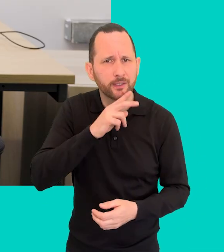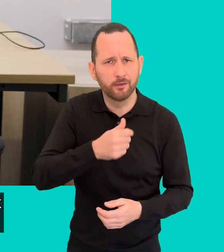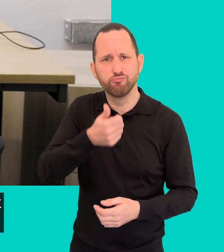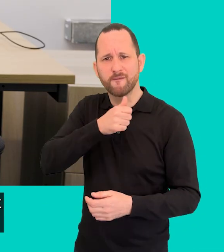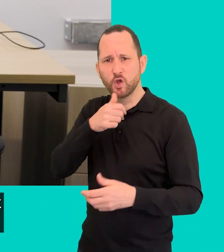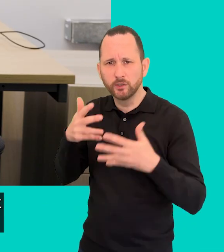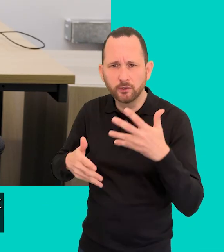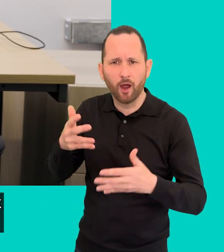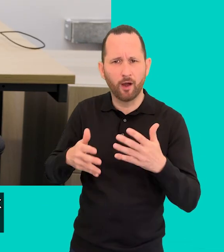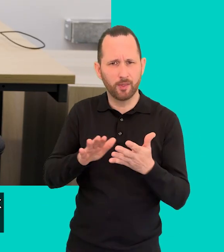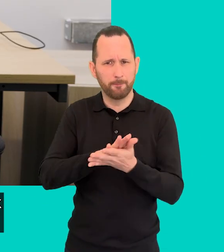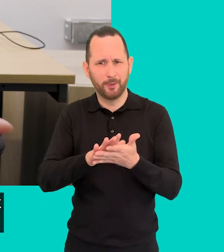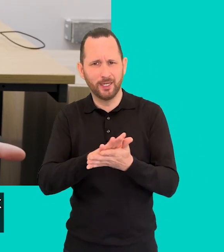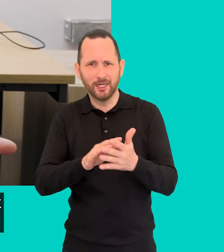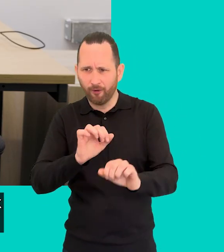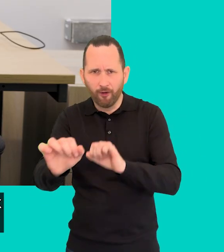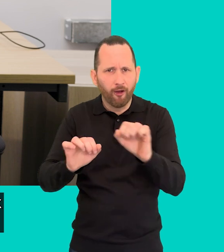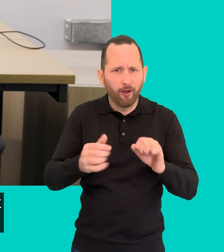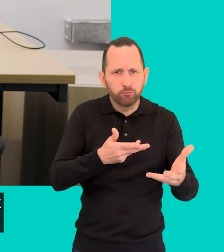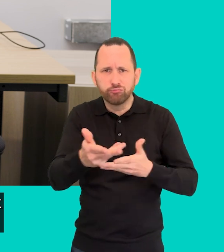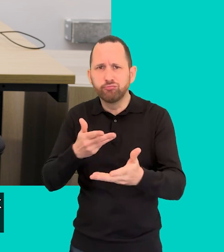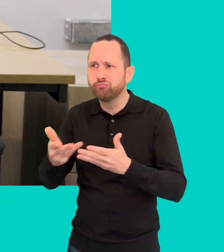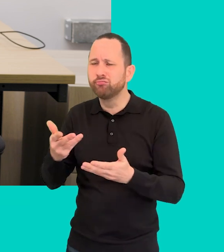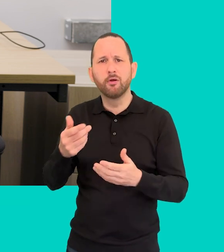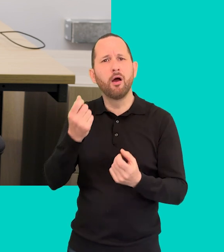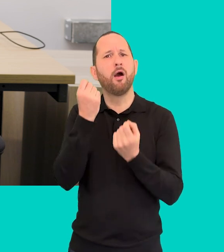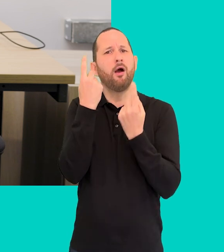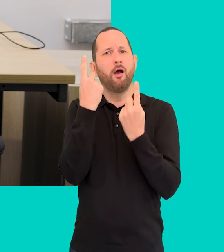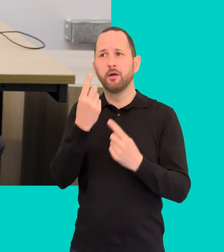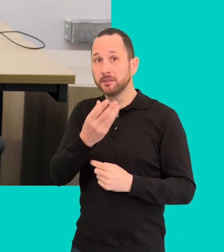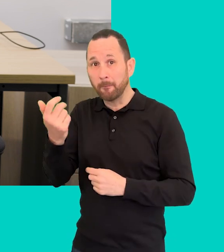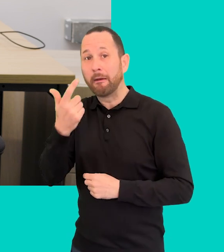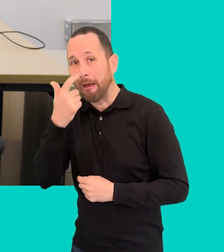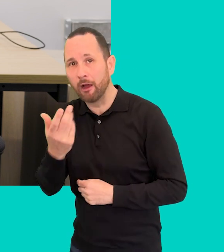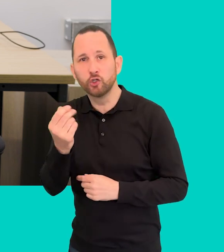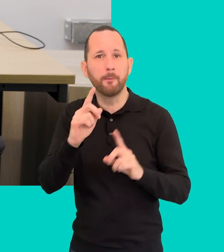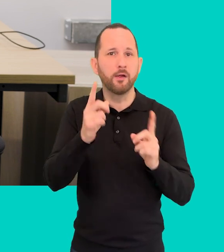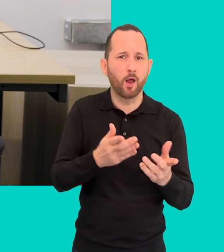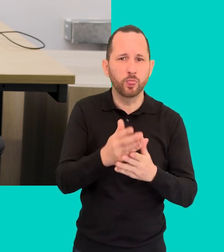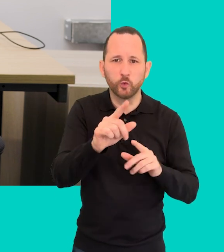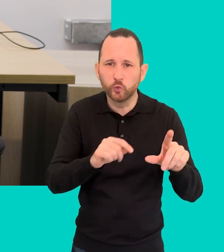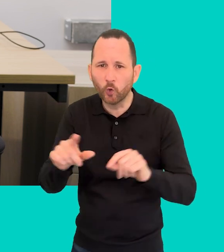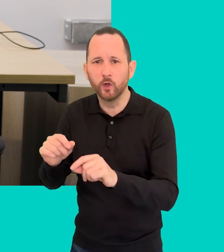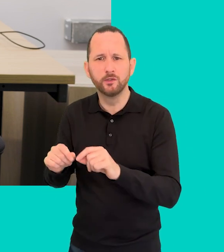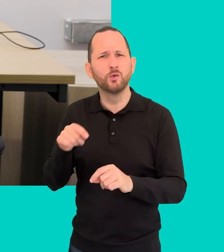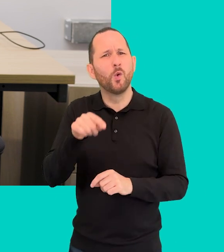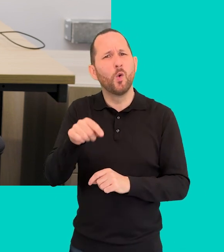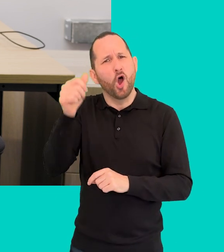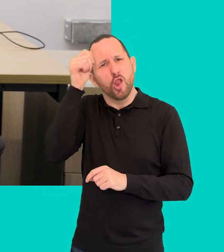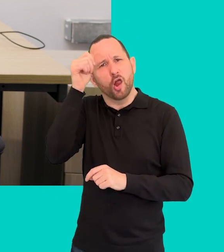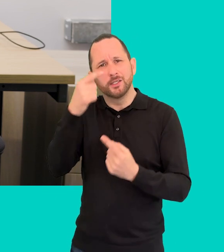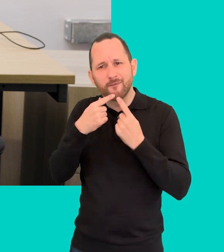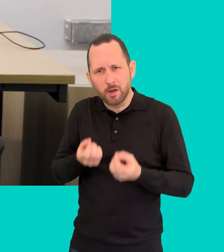to speak, and how some people can't speak and don't have the choice. And I think that level of knowledge a lot of the children